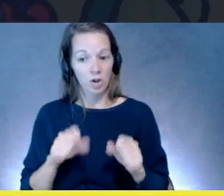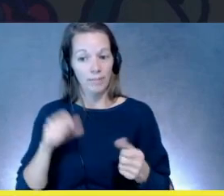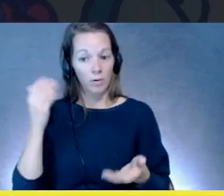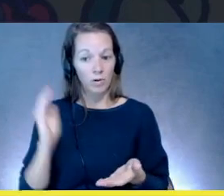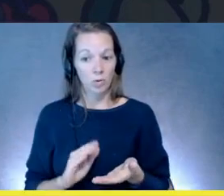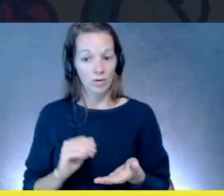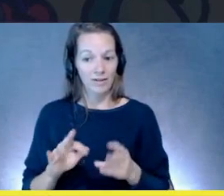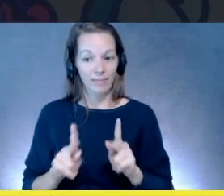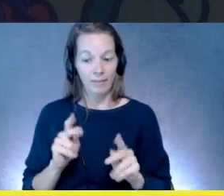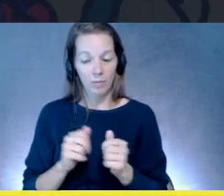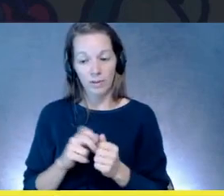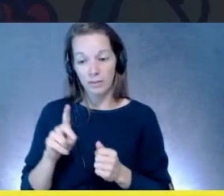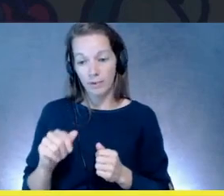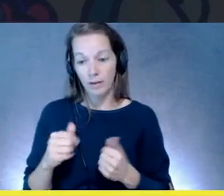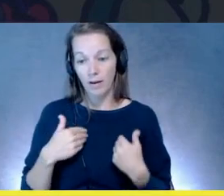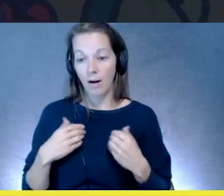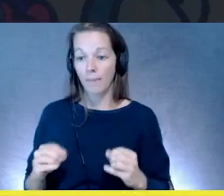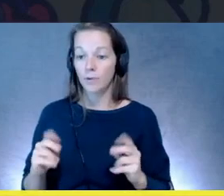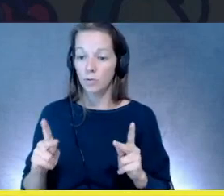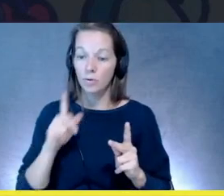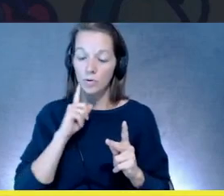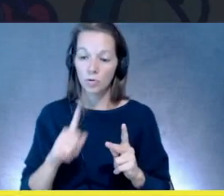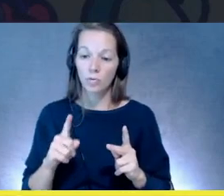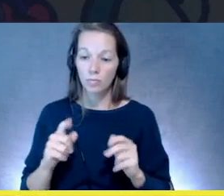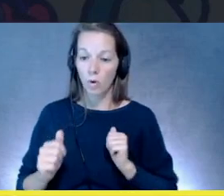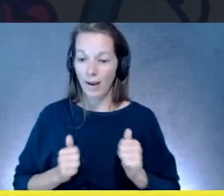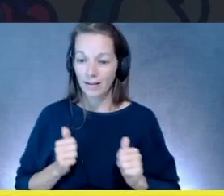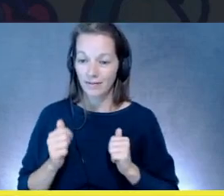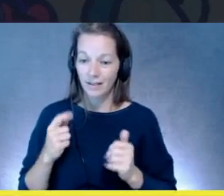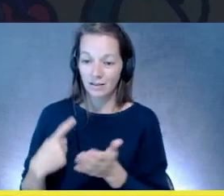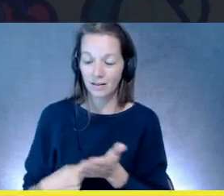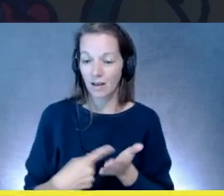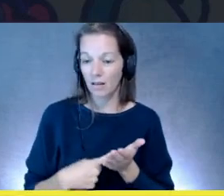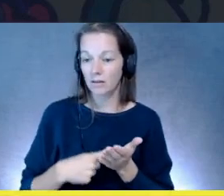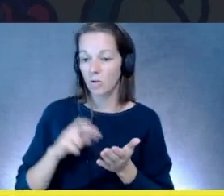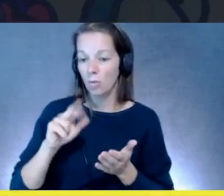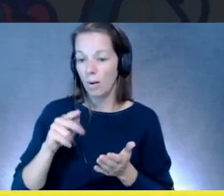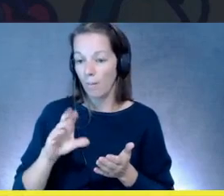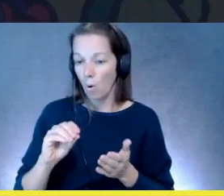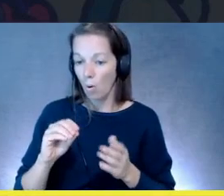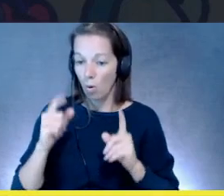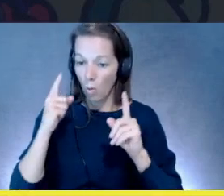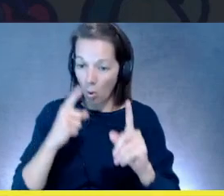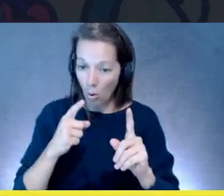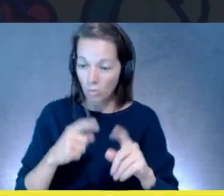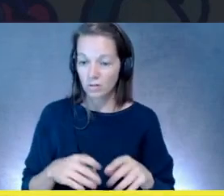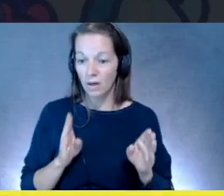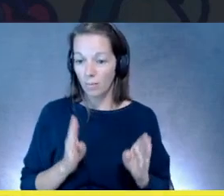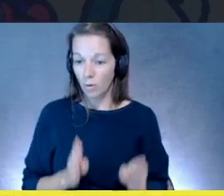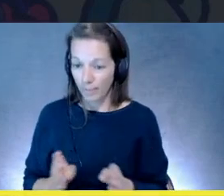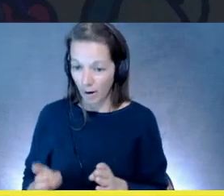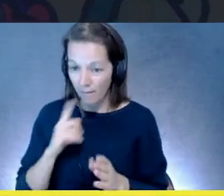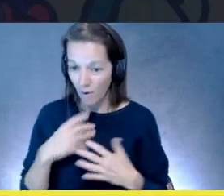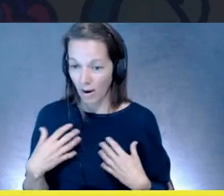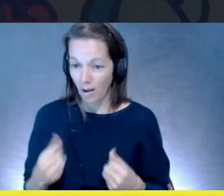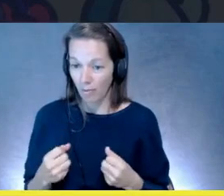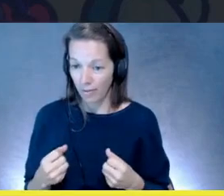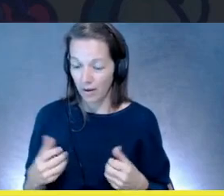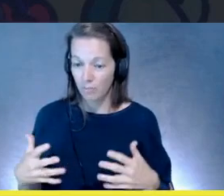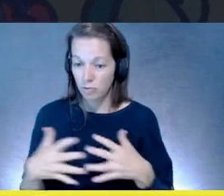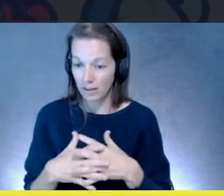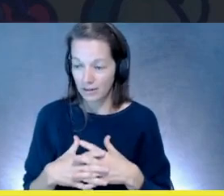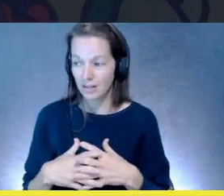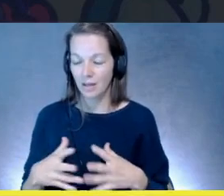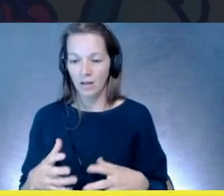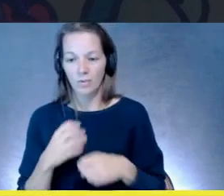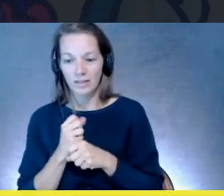with disabilities had opportunities to proactively discuss reproductive goals, prepare for healthy pregnancies, and receive appropriate care throughout